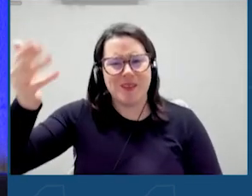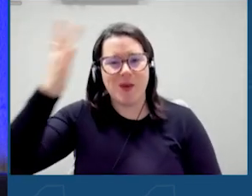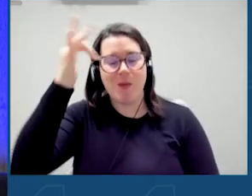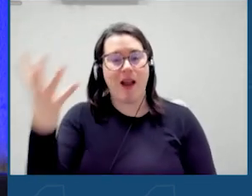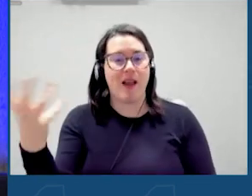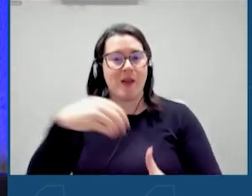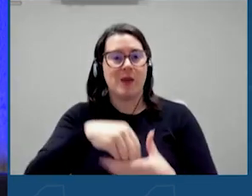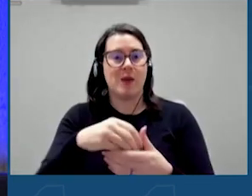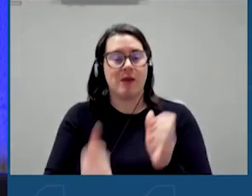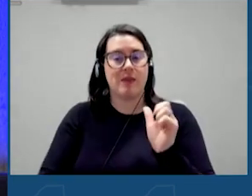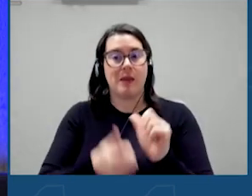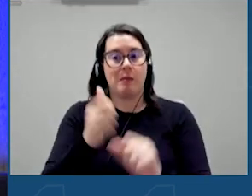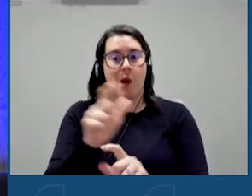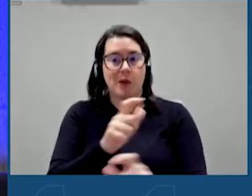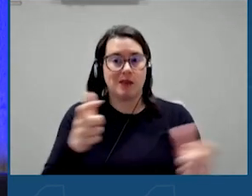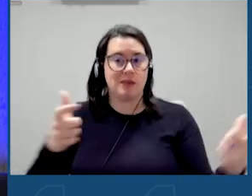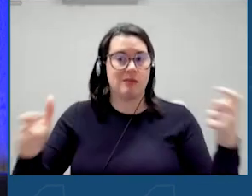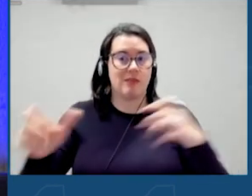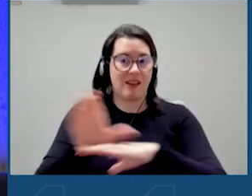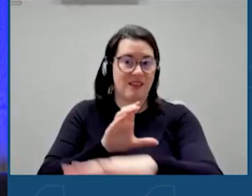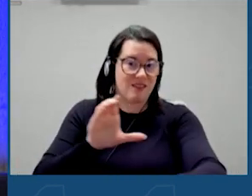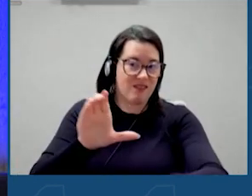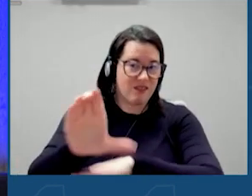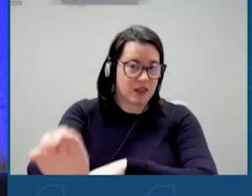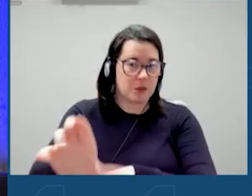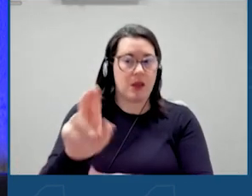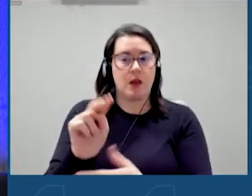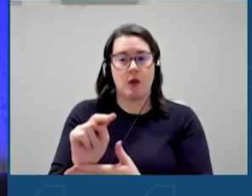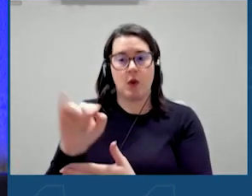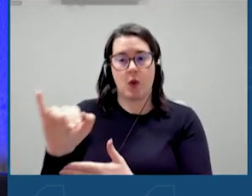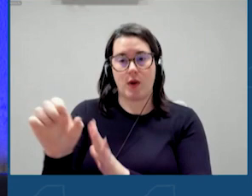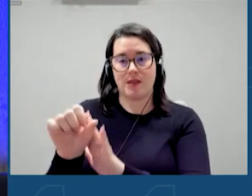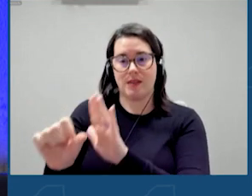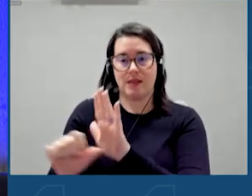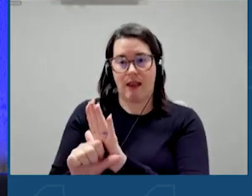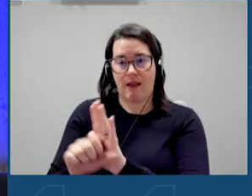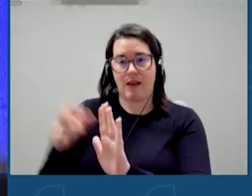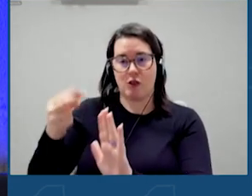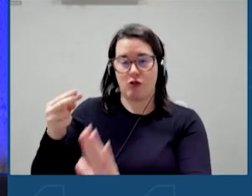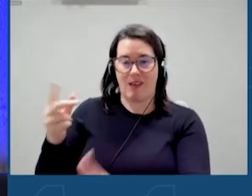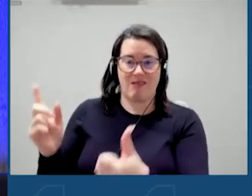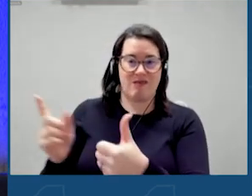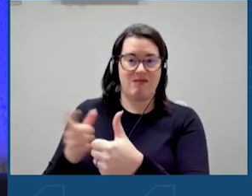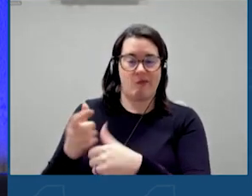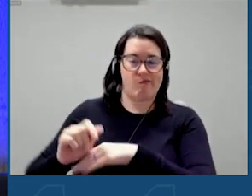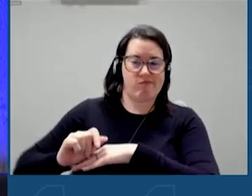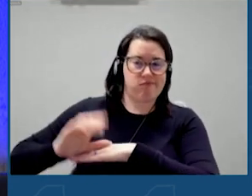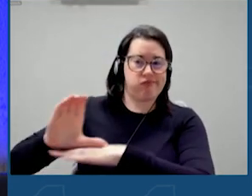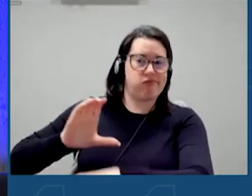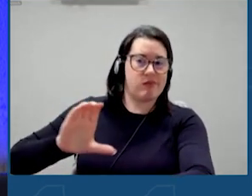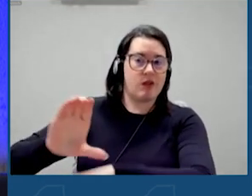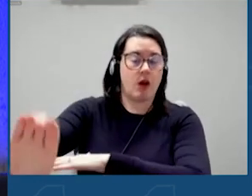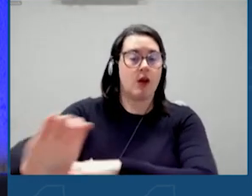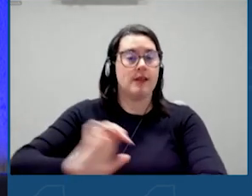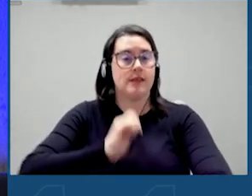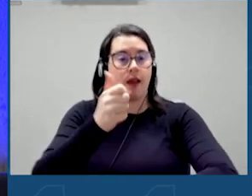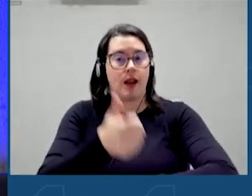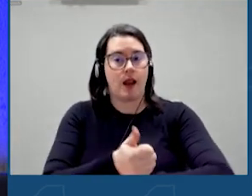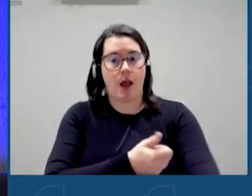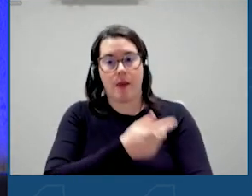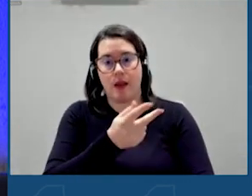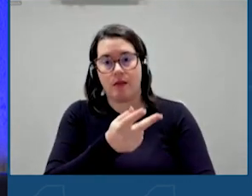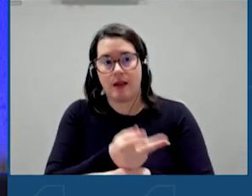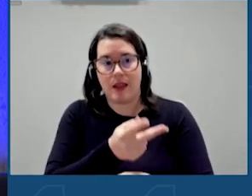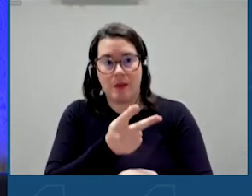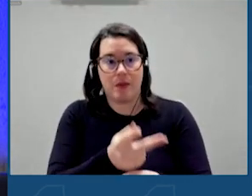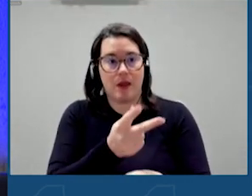largest investment in New York State history into preserving and creating over 100,000 affordable homes,